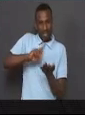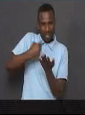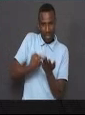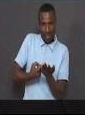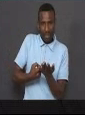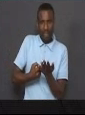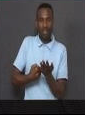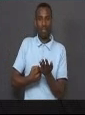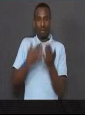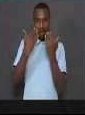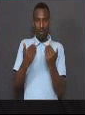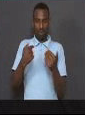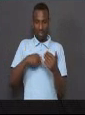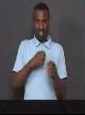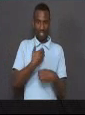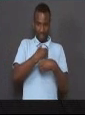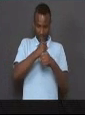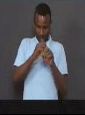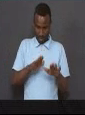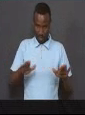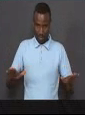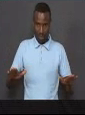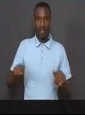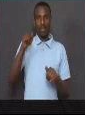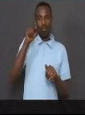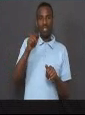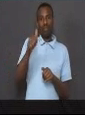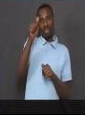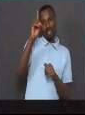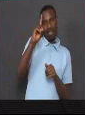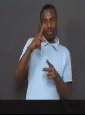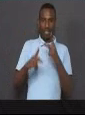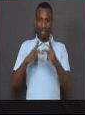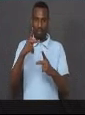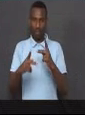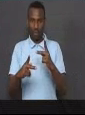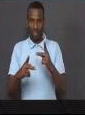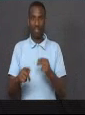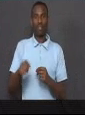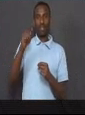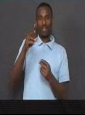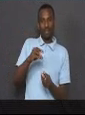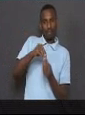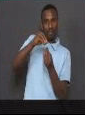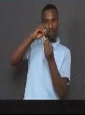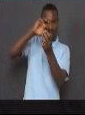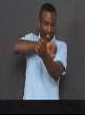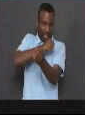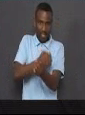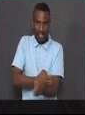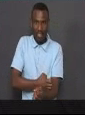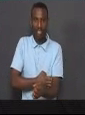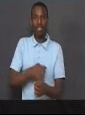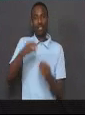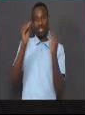Therefore, we can conclude that in the adiabatic process, an increase in energy